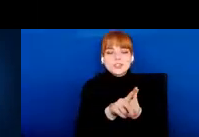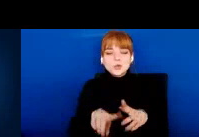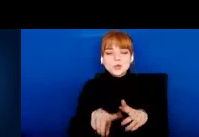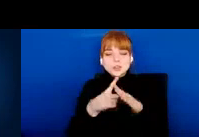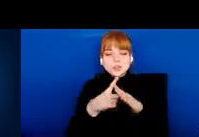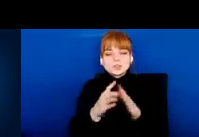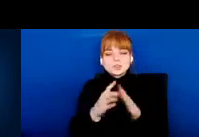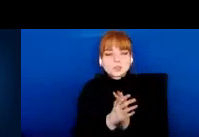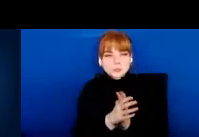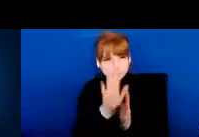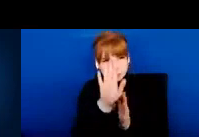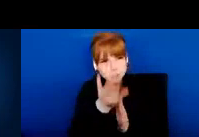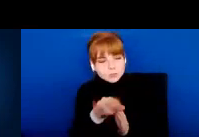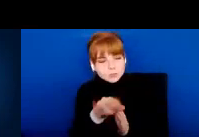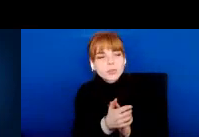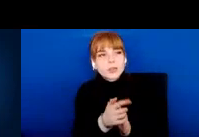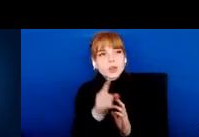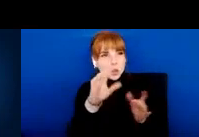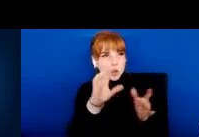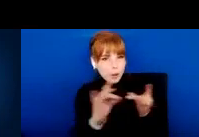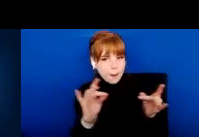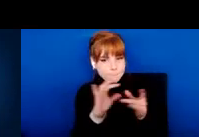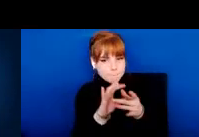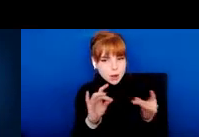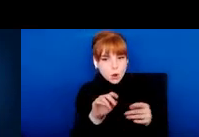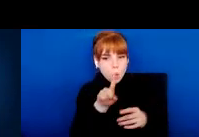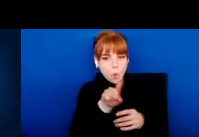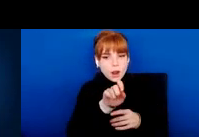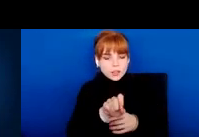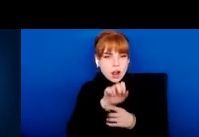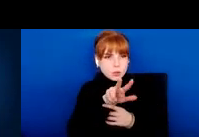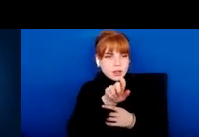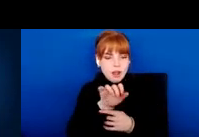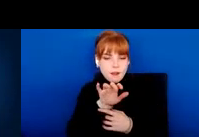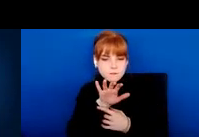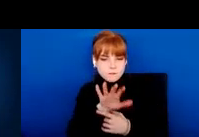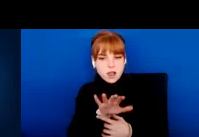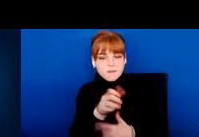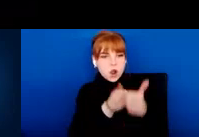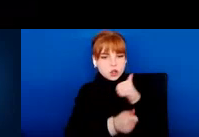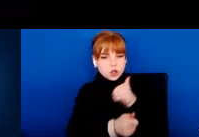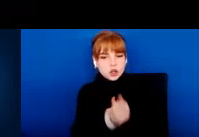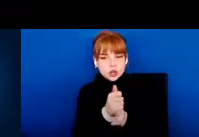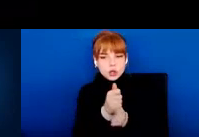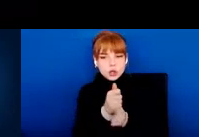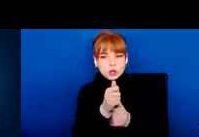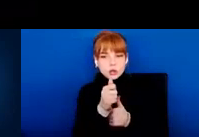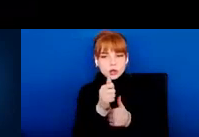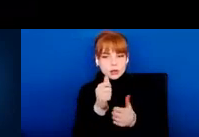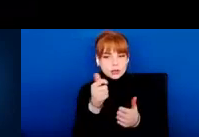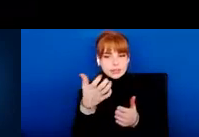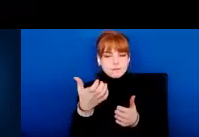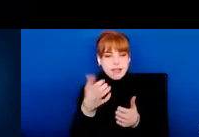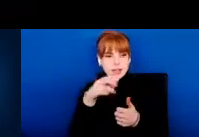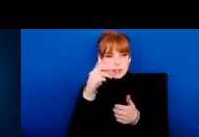you mentioned 1.3.5 identify input purpose. You were talking about